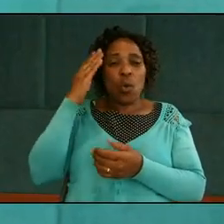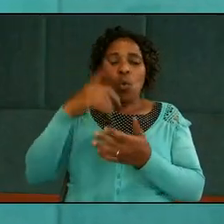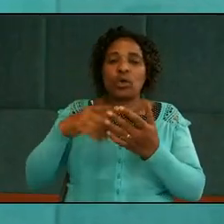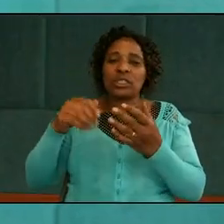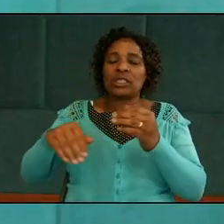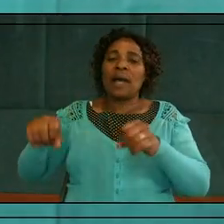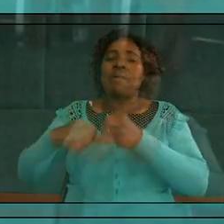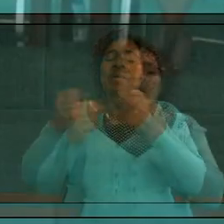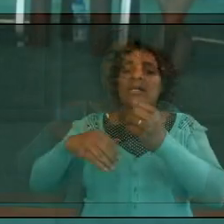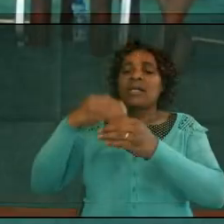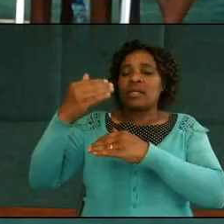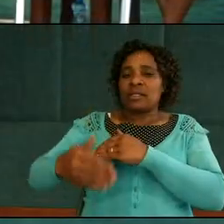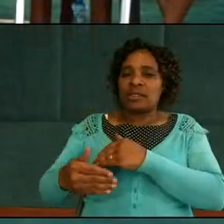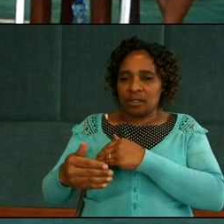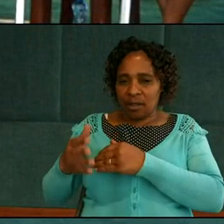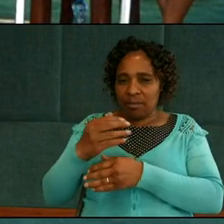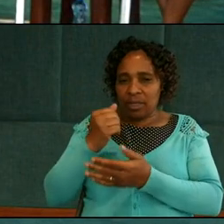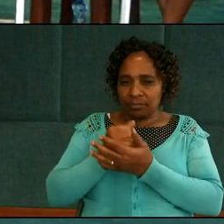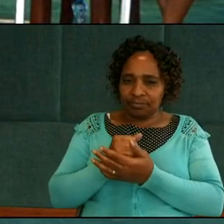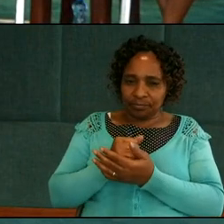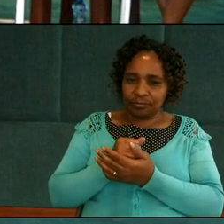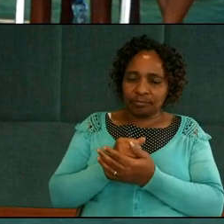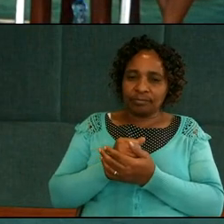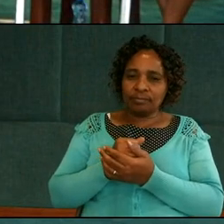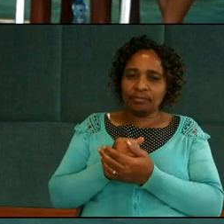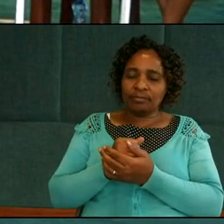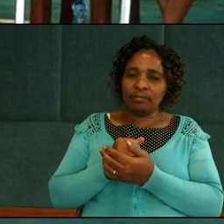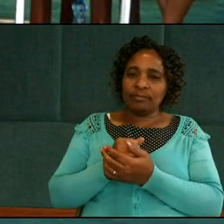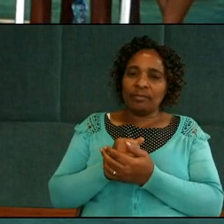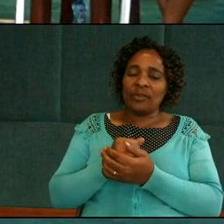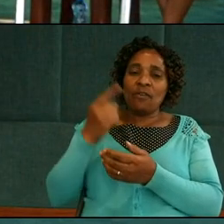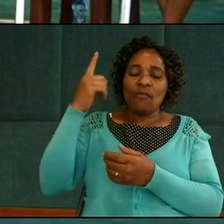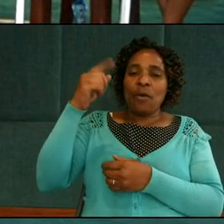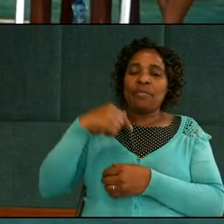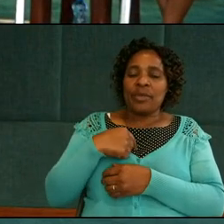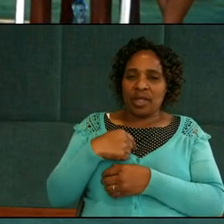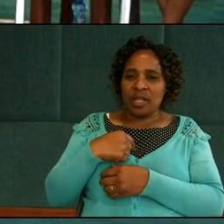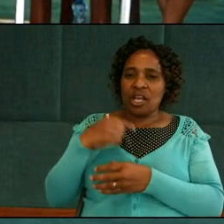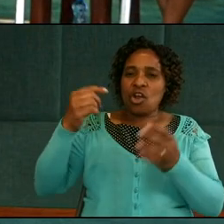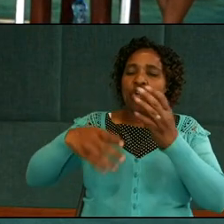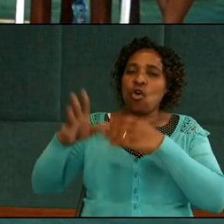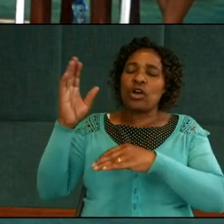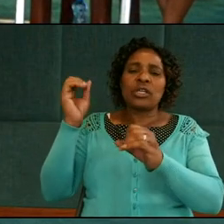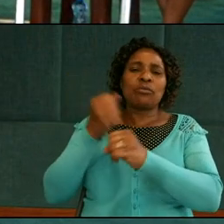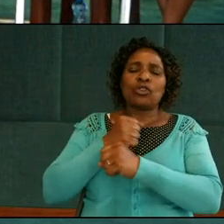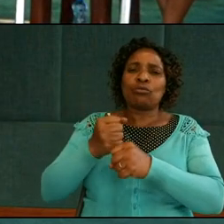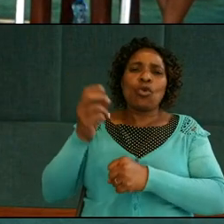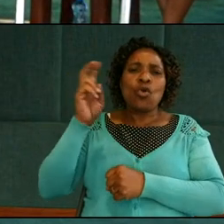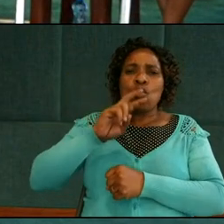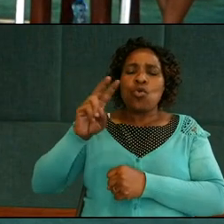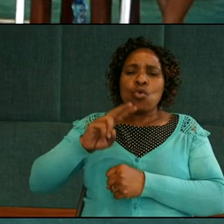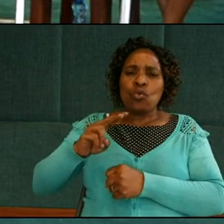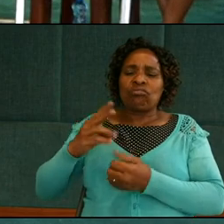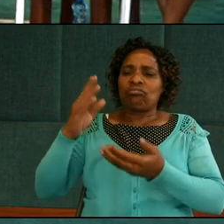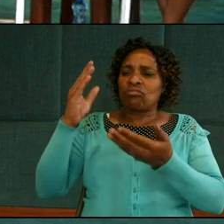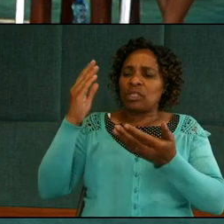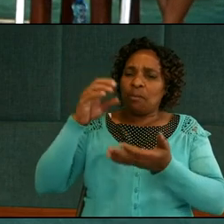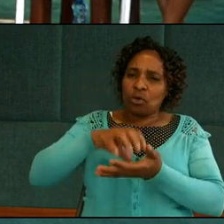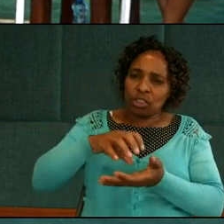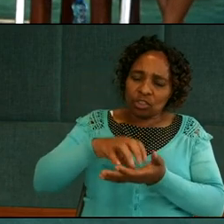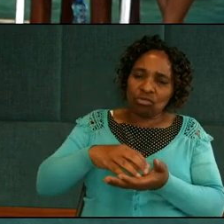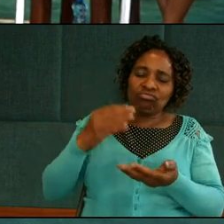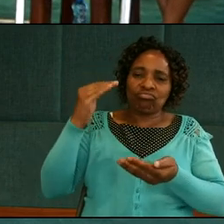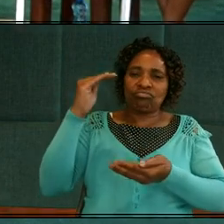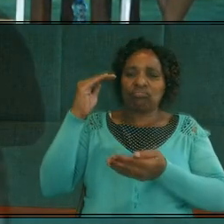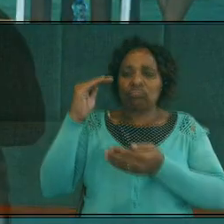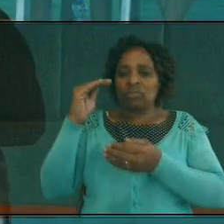next. Amen, amen. For me, God doesn't look at your size or position